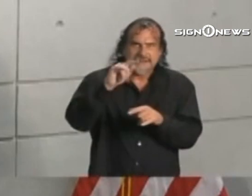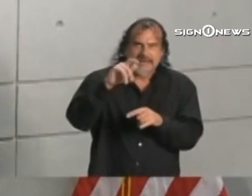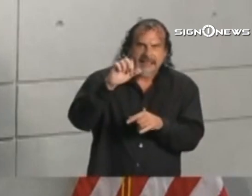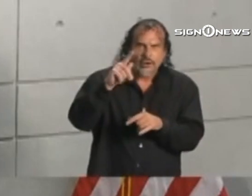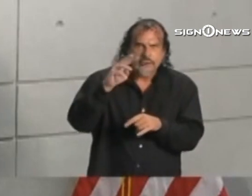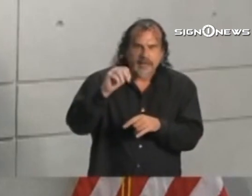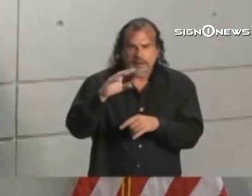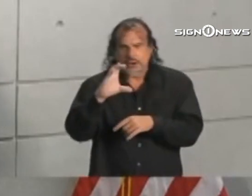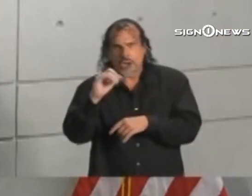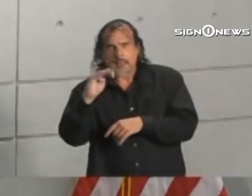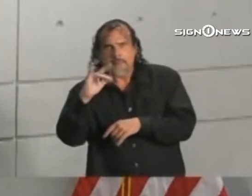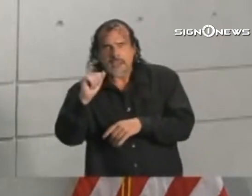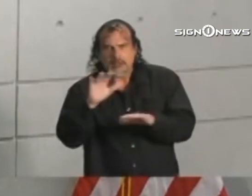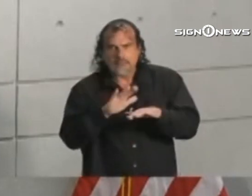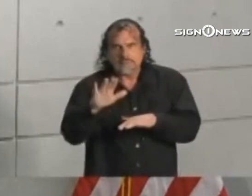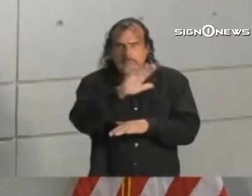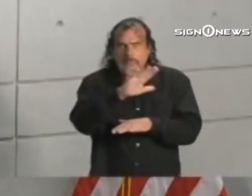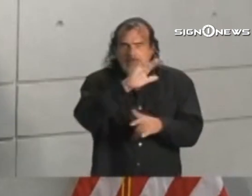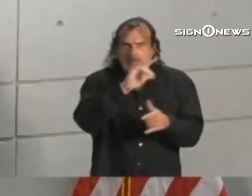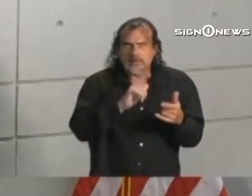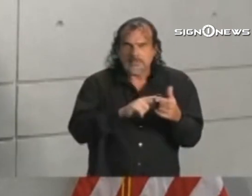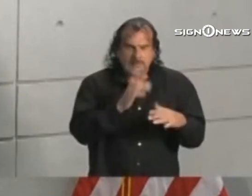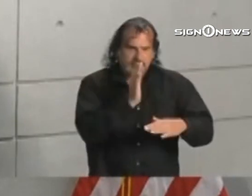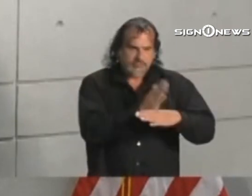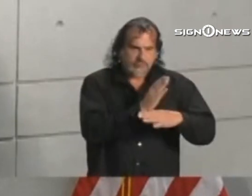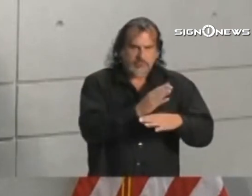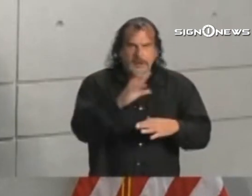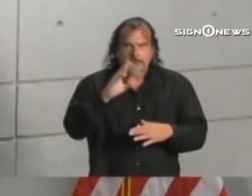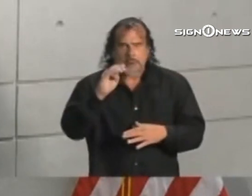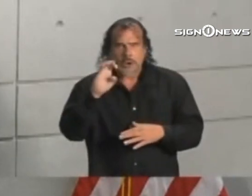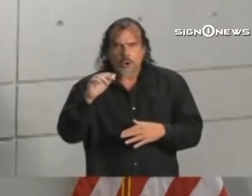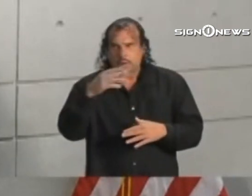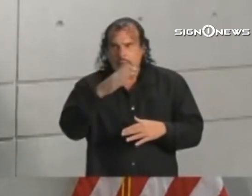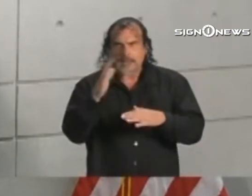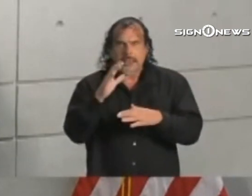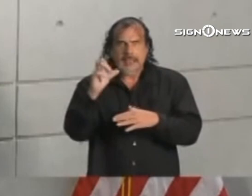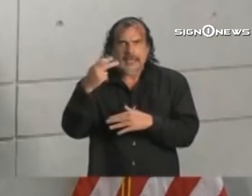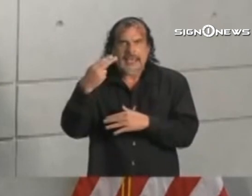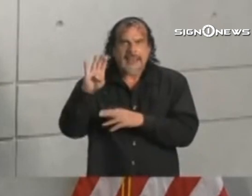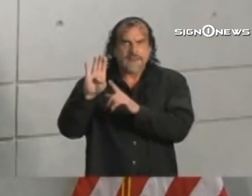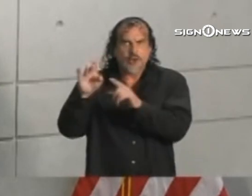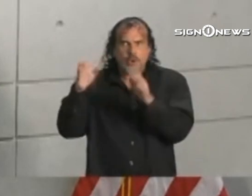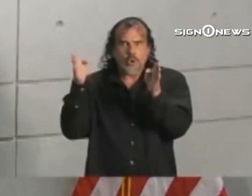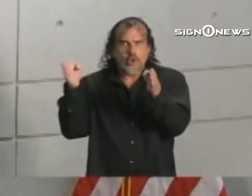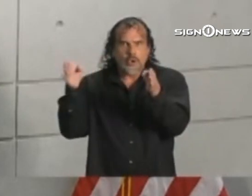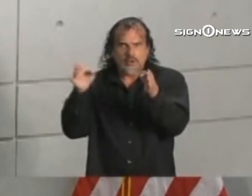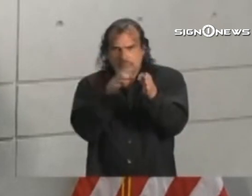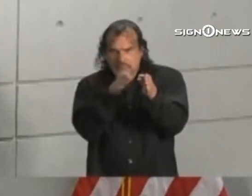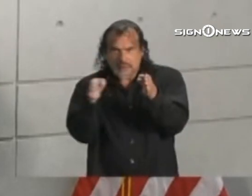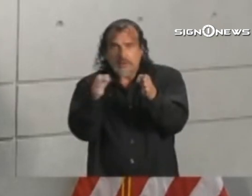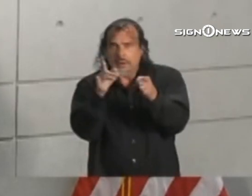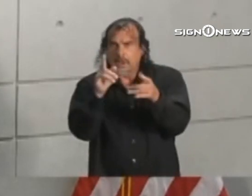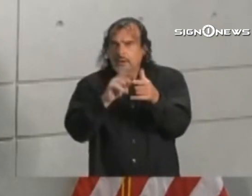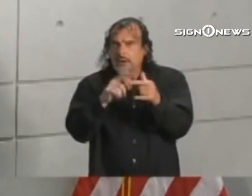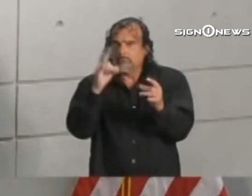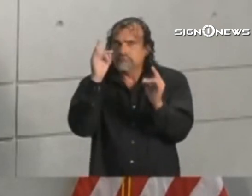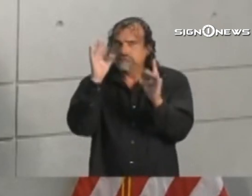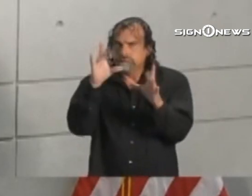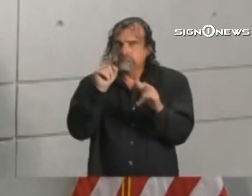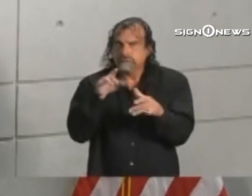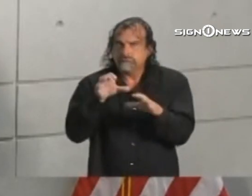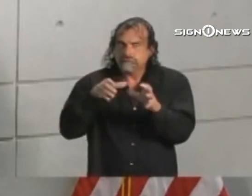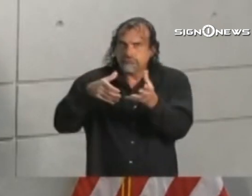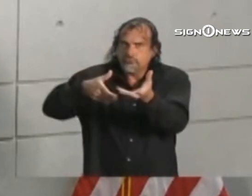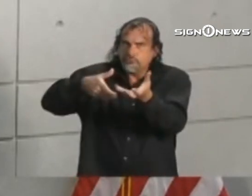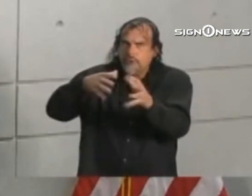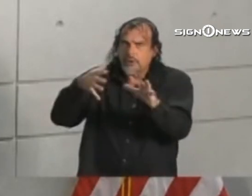Columbia area between Macomb and Hattiesburg, which would be critical that we are paying